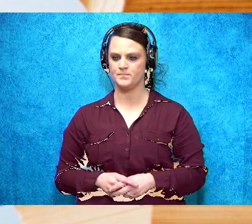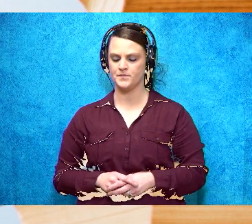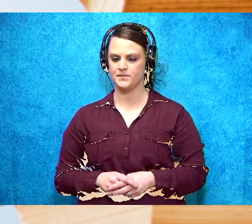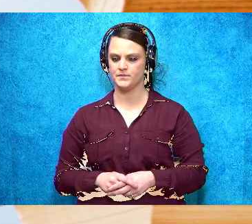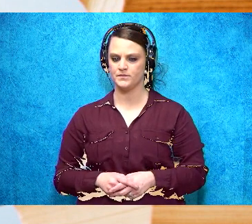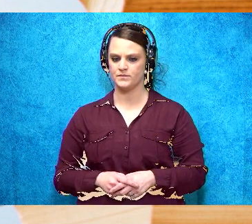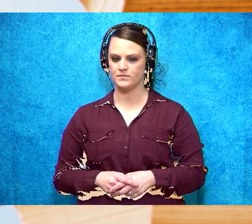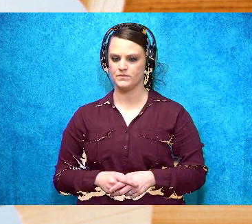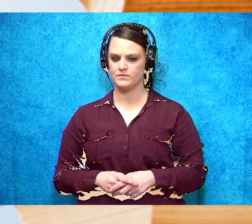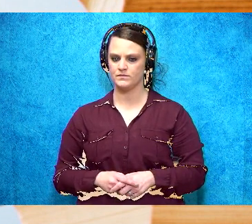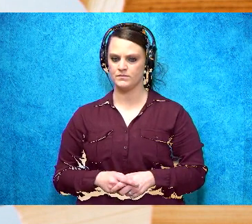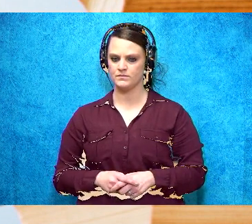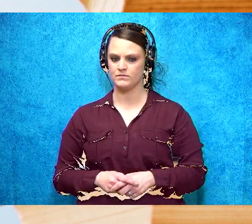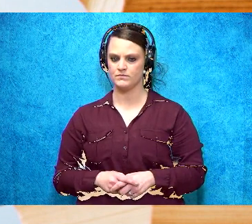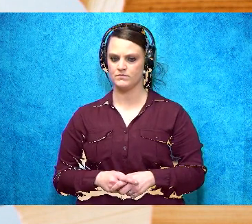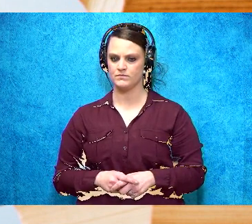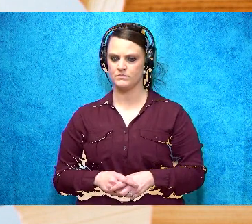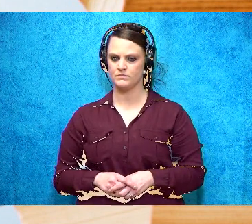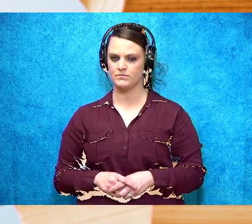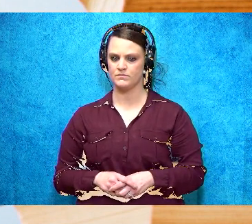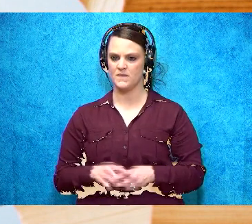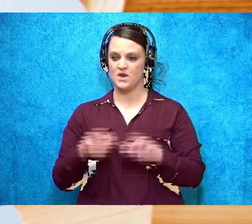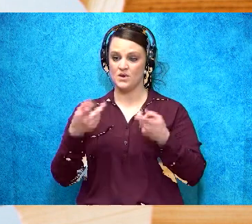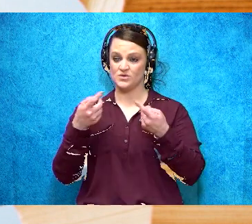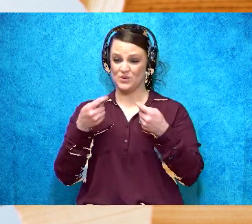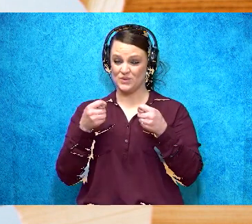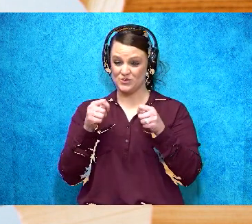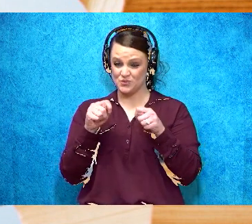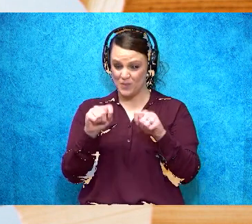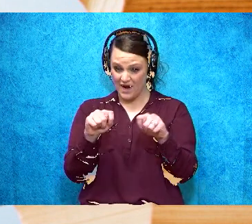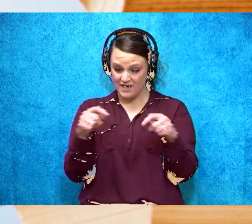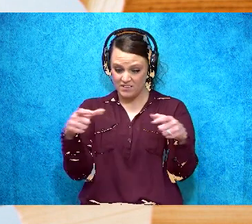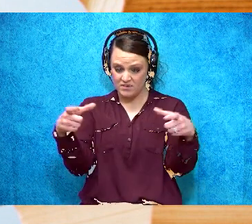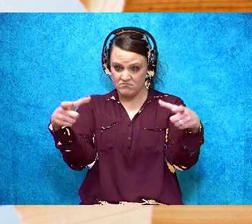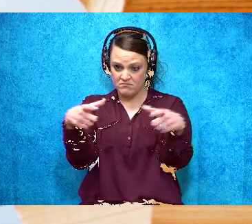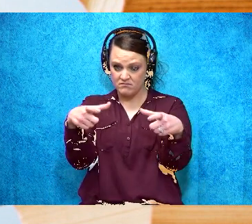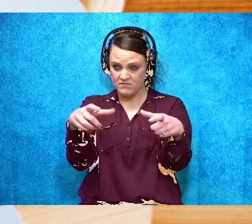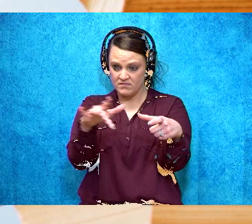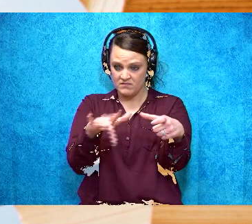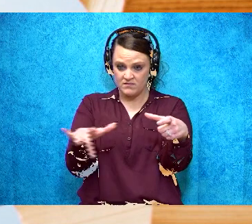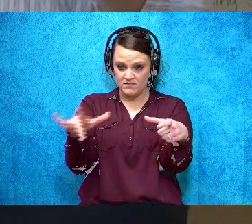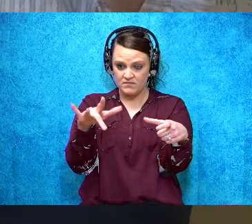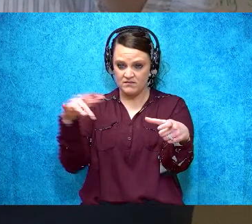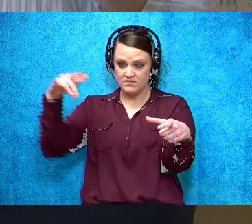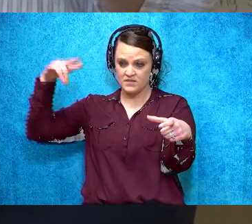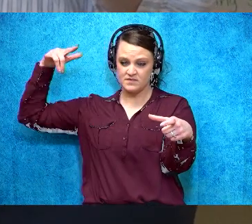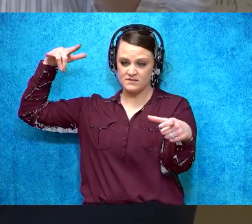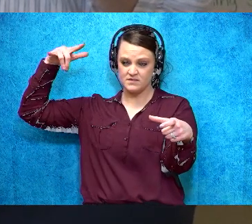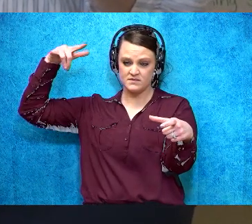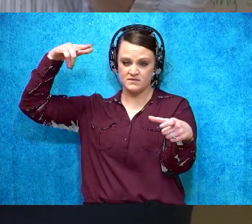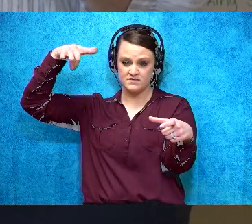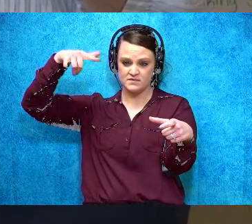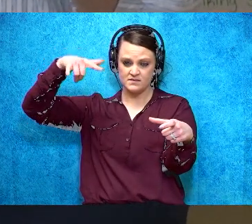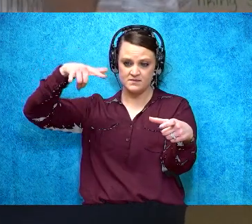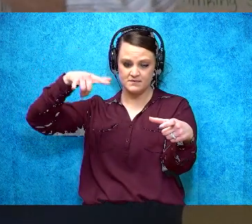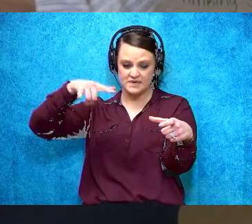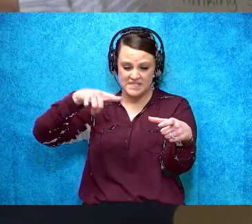story, they are trying to fly. They're trying to land the plane in the field. Do they land it in the